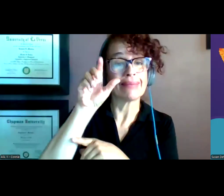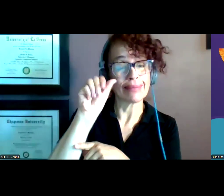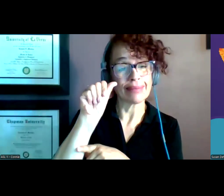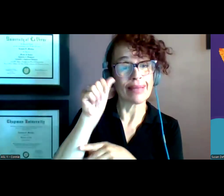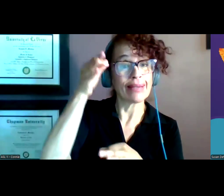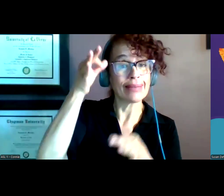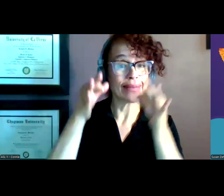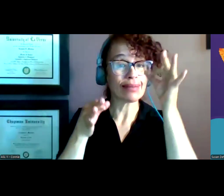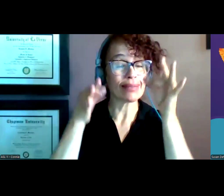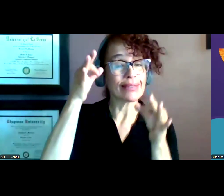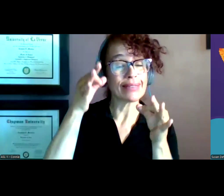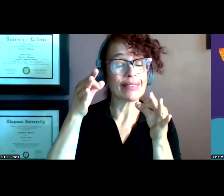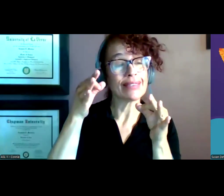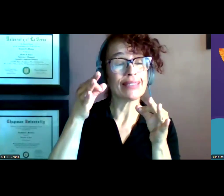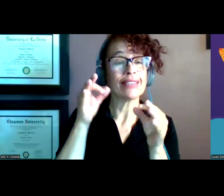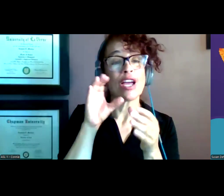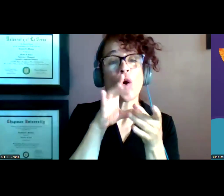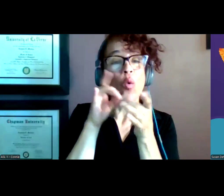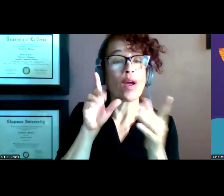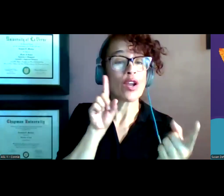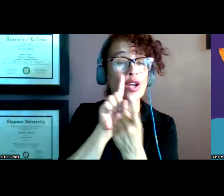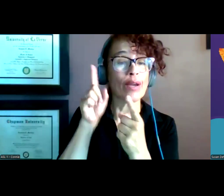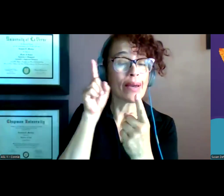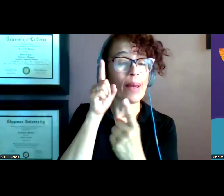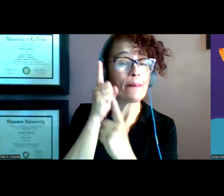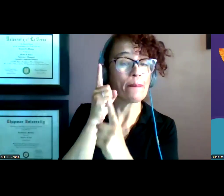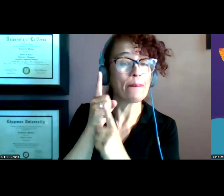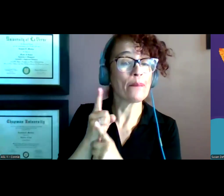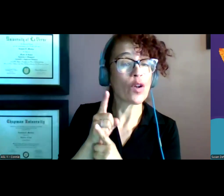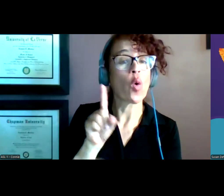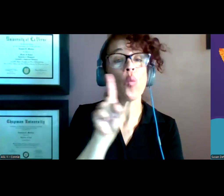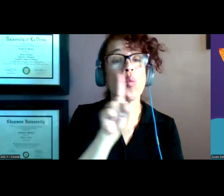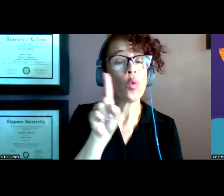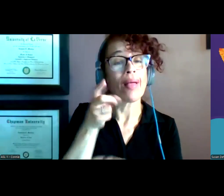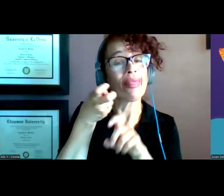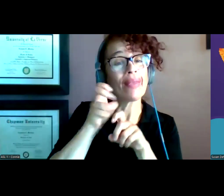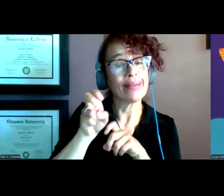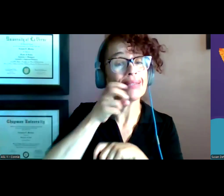Justice Coordinating Council that meets regularly, and that is where issues